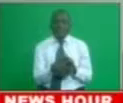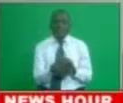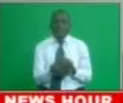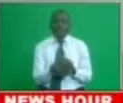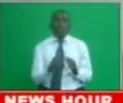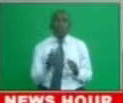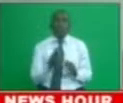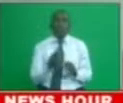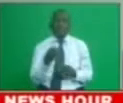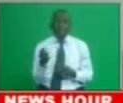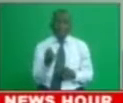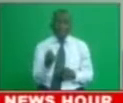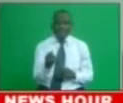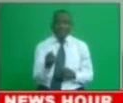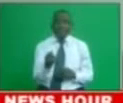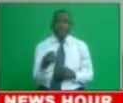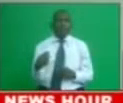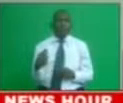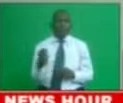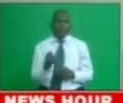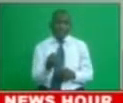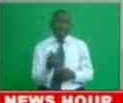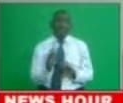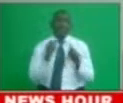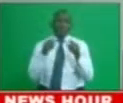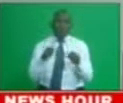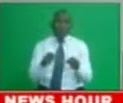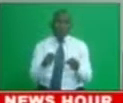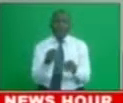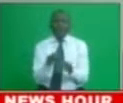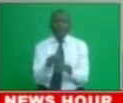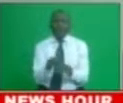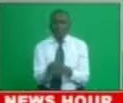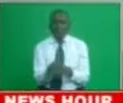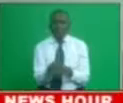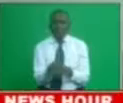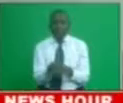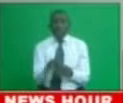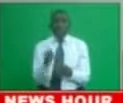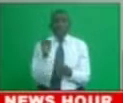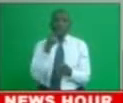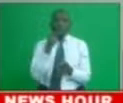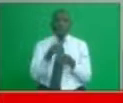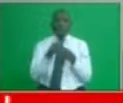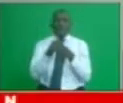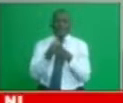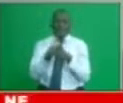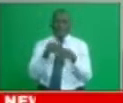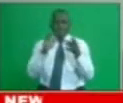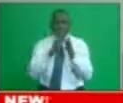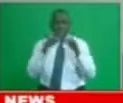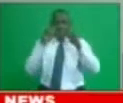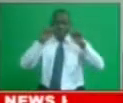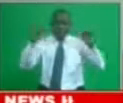that, probably we will be able to convince the judges that, you know, it's better to